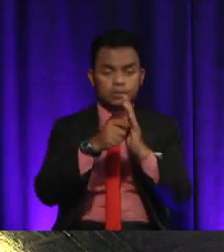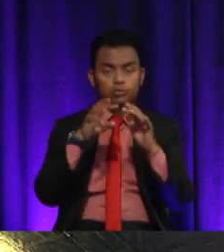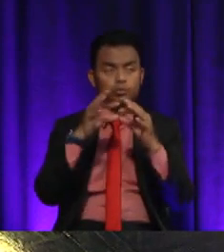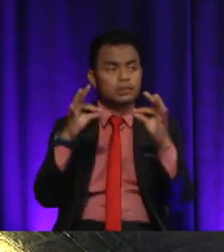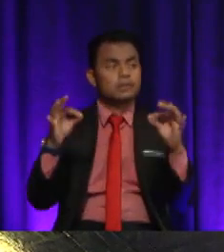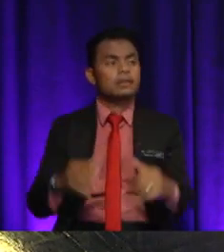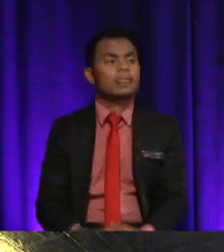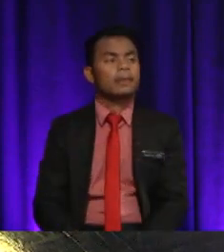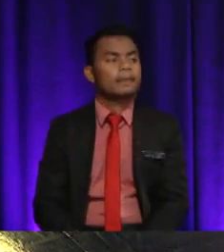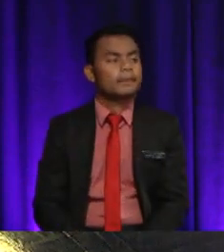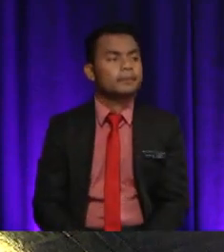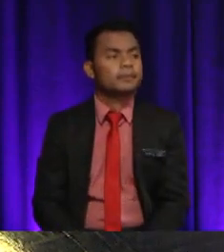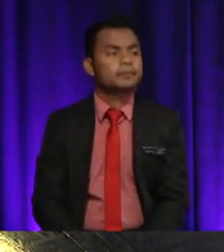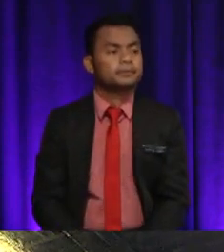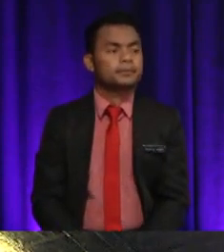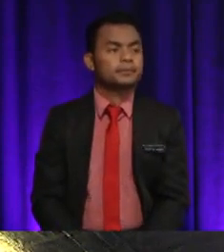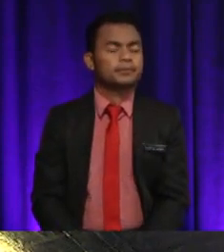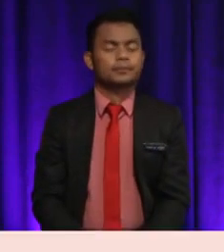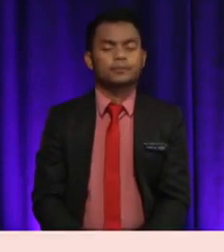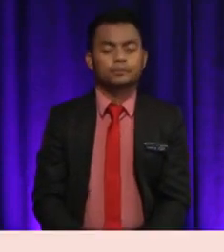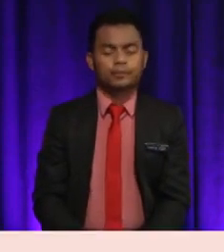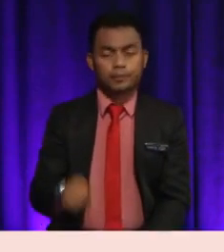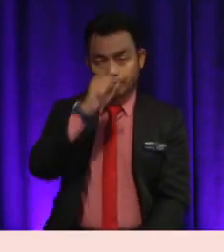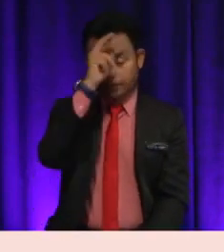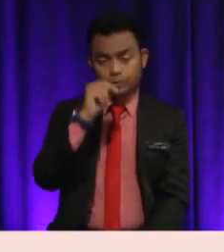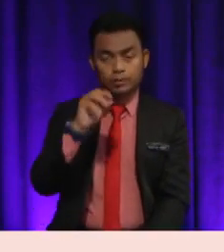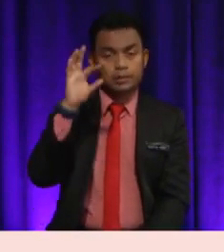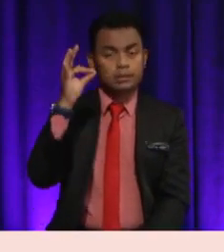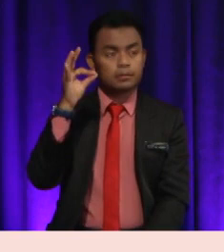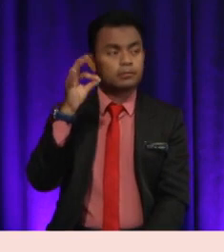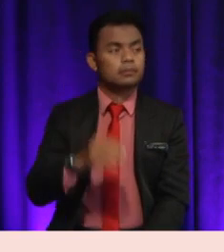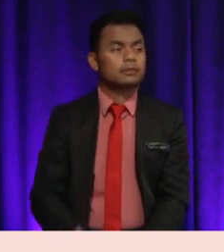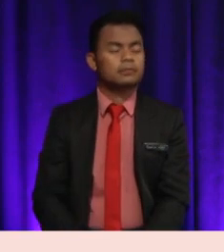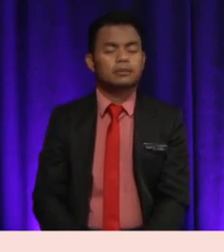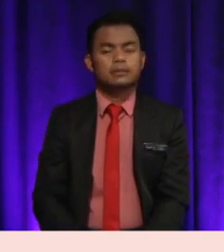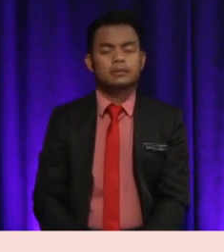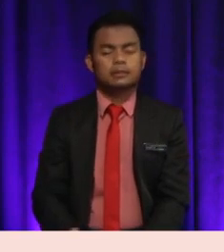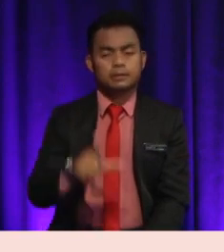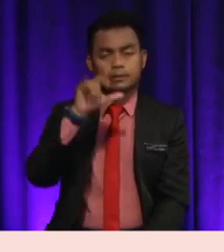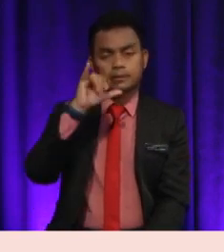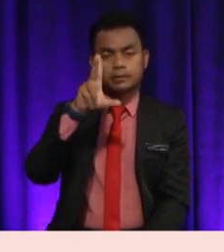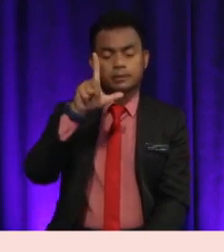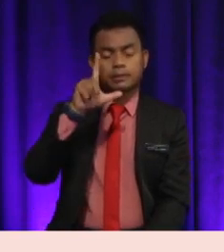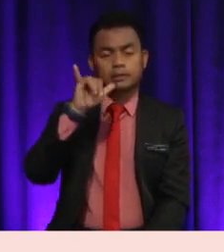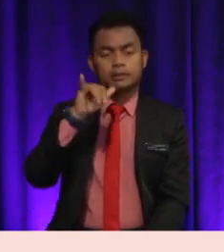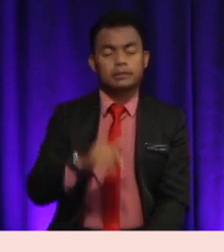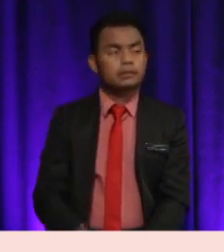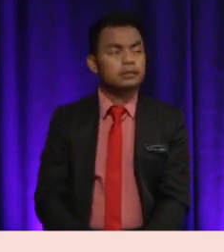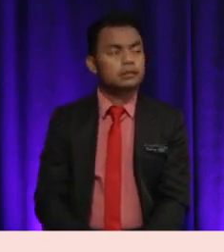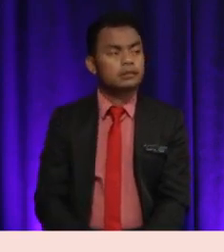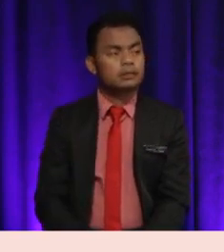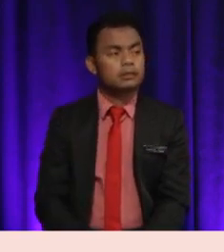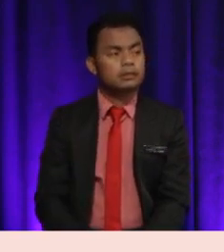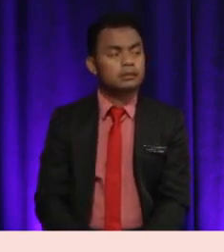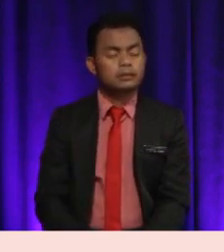Alicia. For question 19, in paragraph 2, how do we know Lily was determined to get a camera?